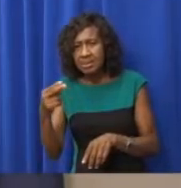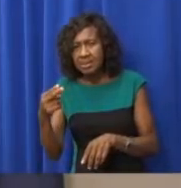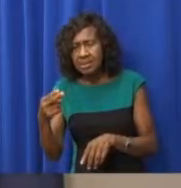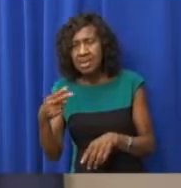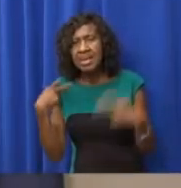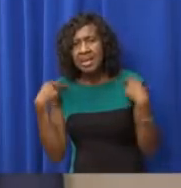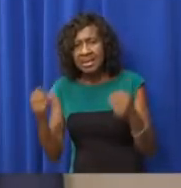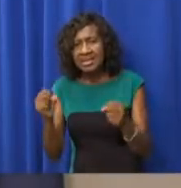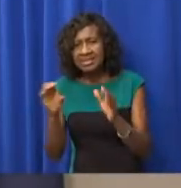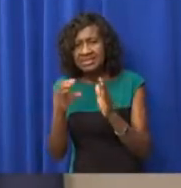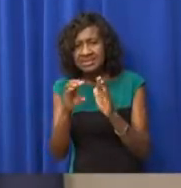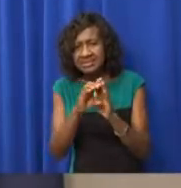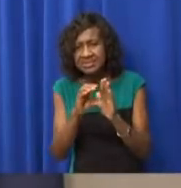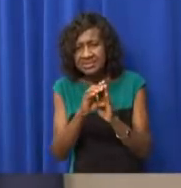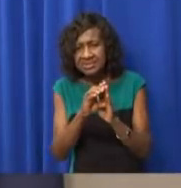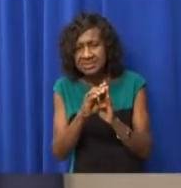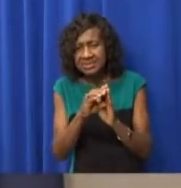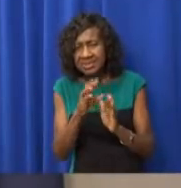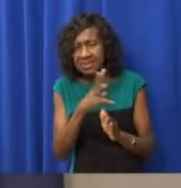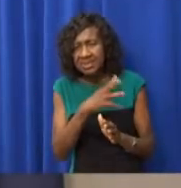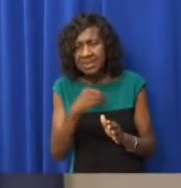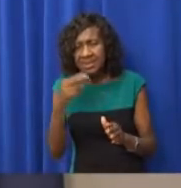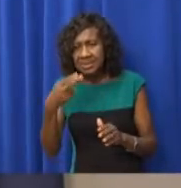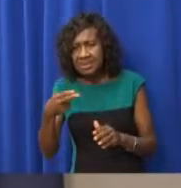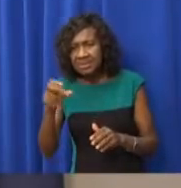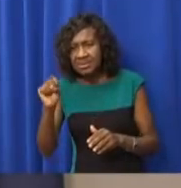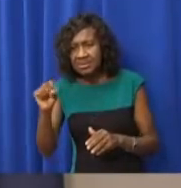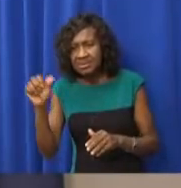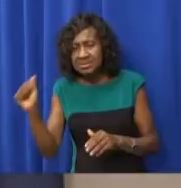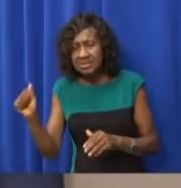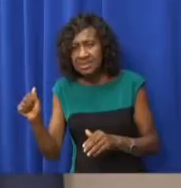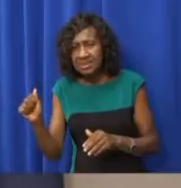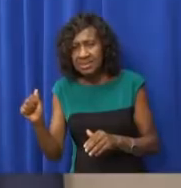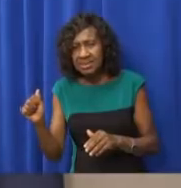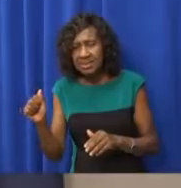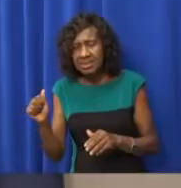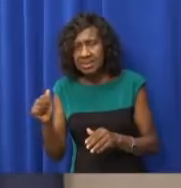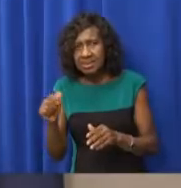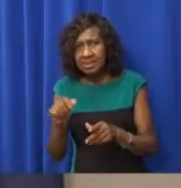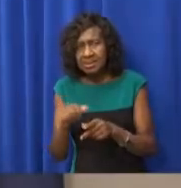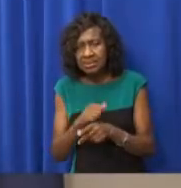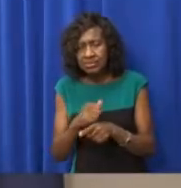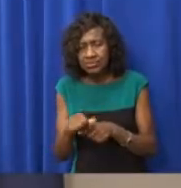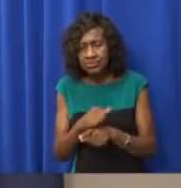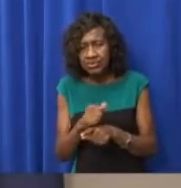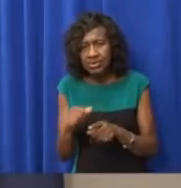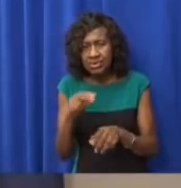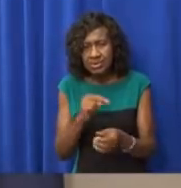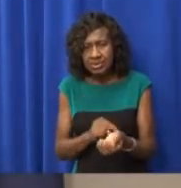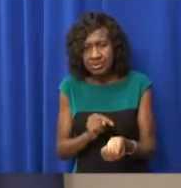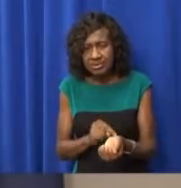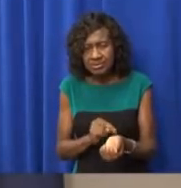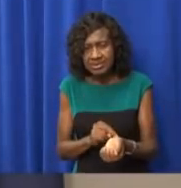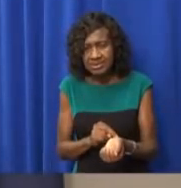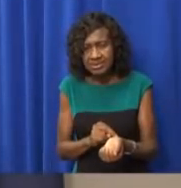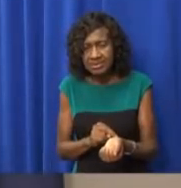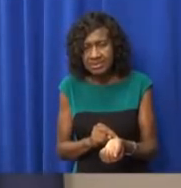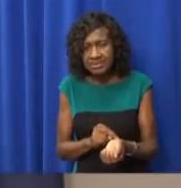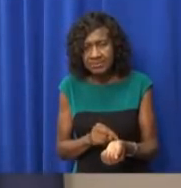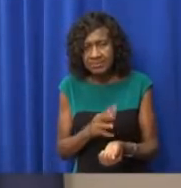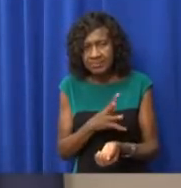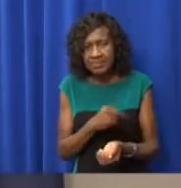City, and at the HSA for some time now trained nurses, and there's also a program